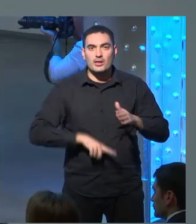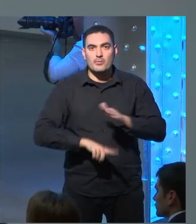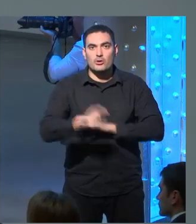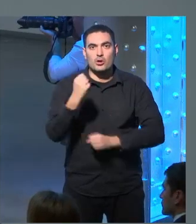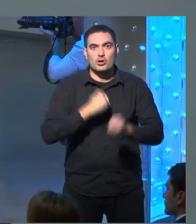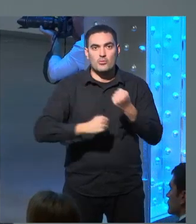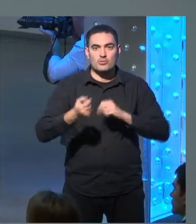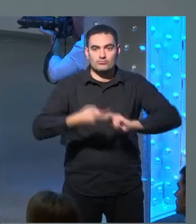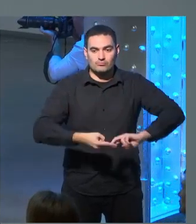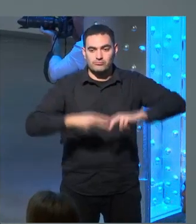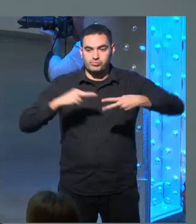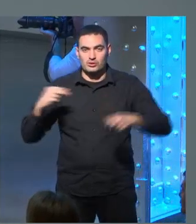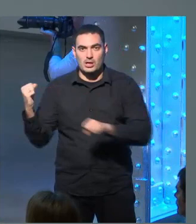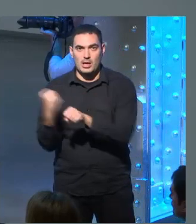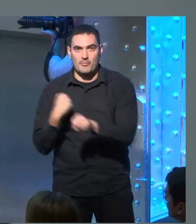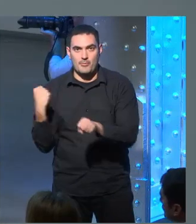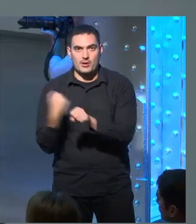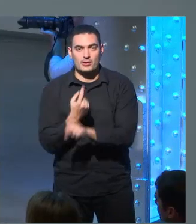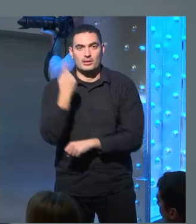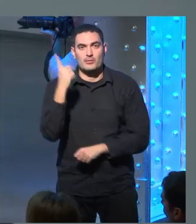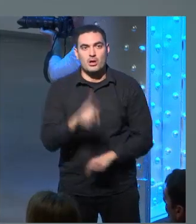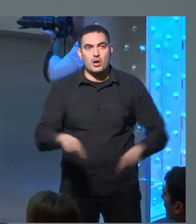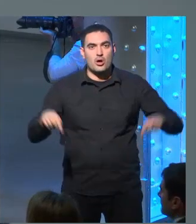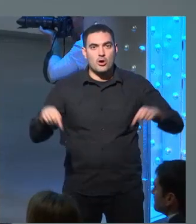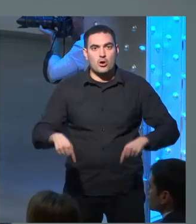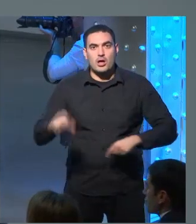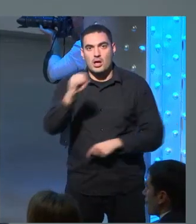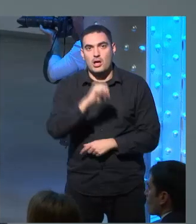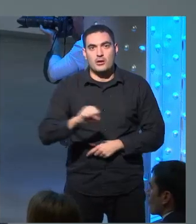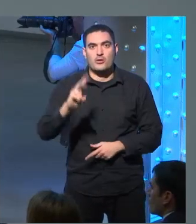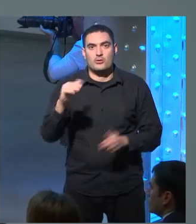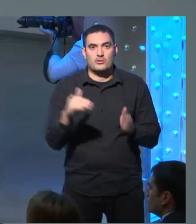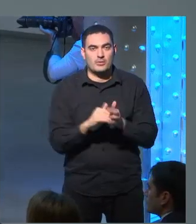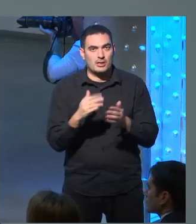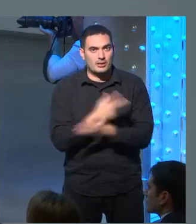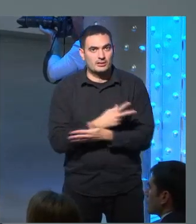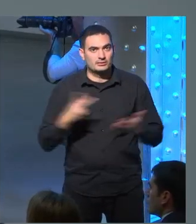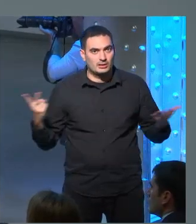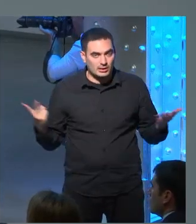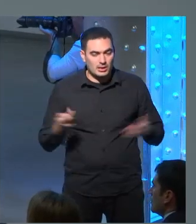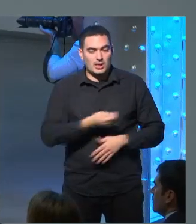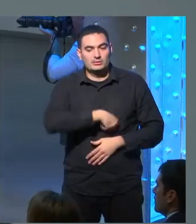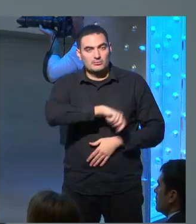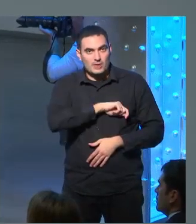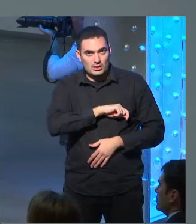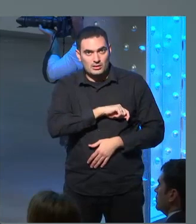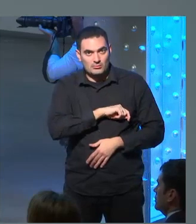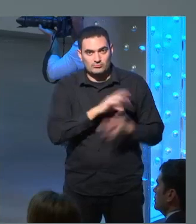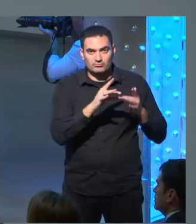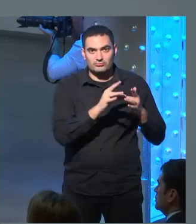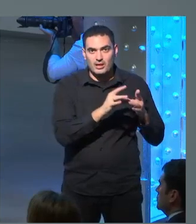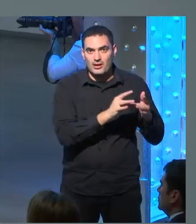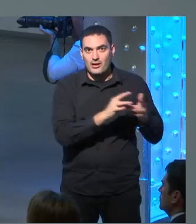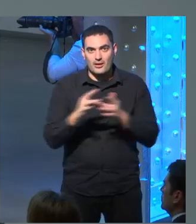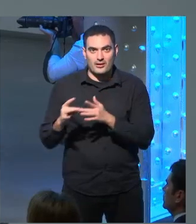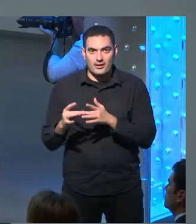growth into a very social one, because it could transform that social growth, so that economic growth in employment,